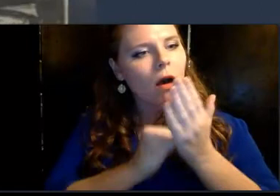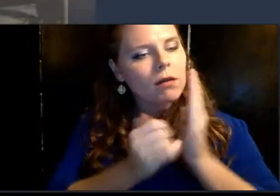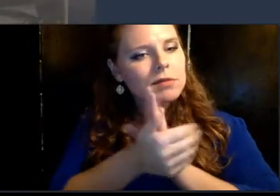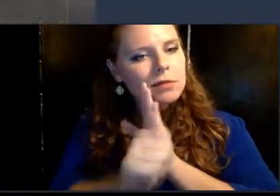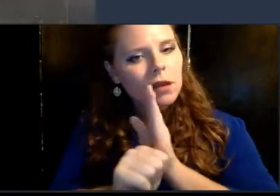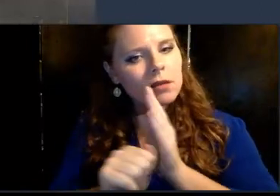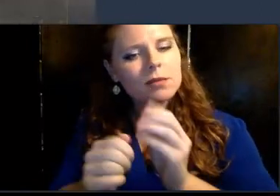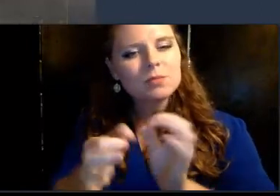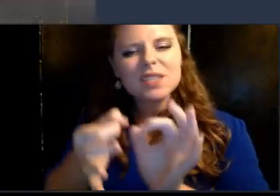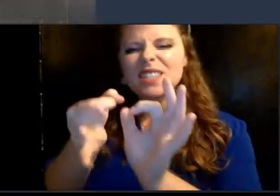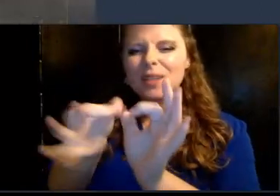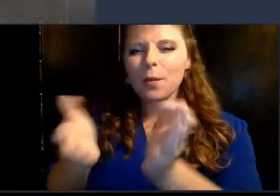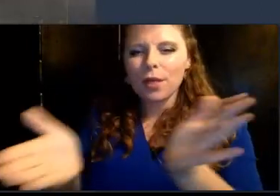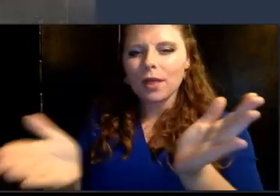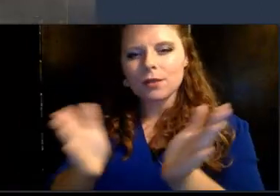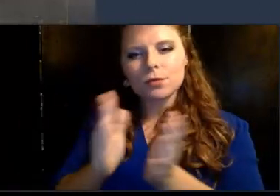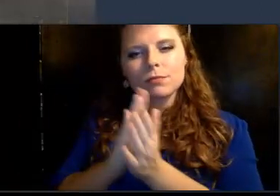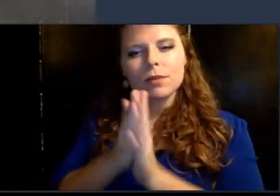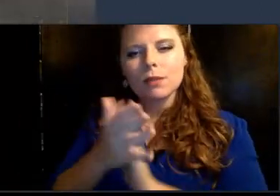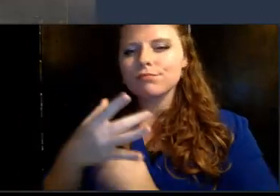drawings from these simple subjects.